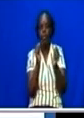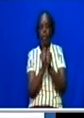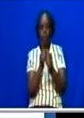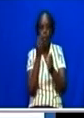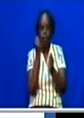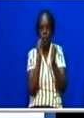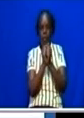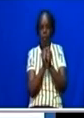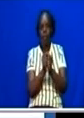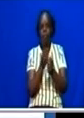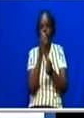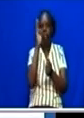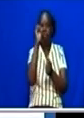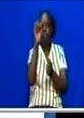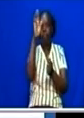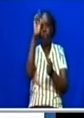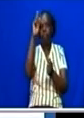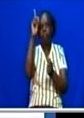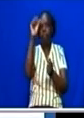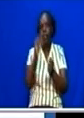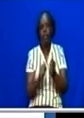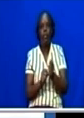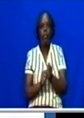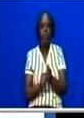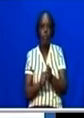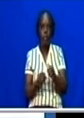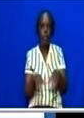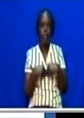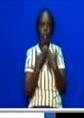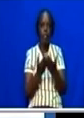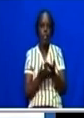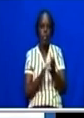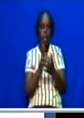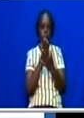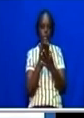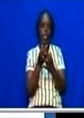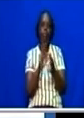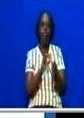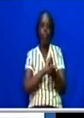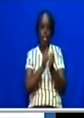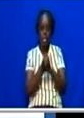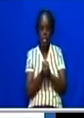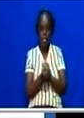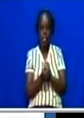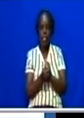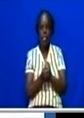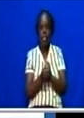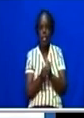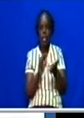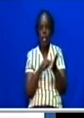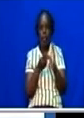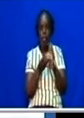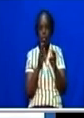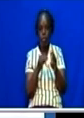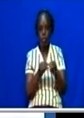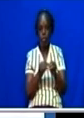the first response is serves as a medium of exchange. When you say